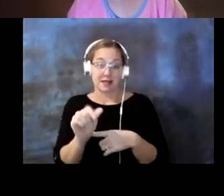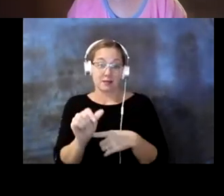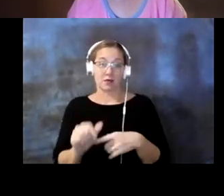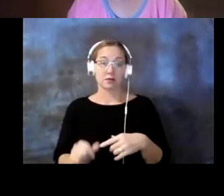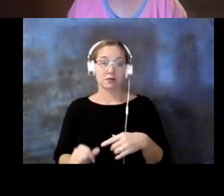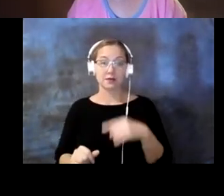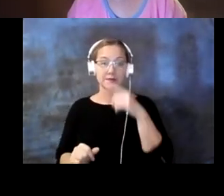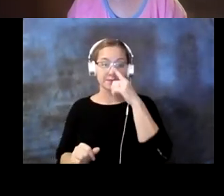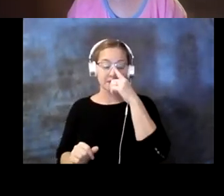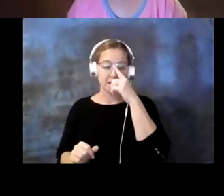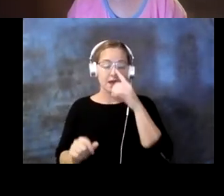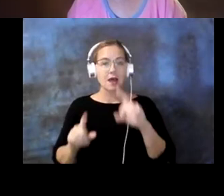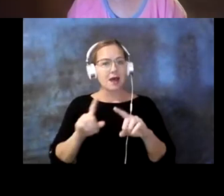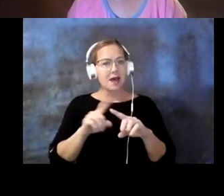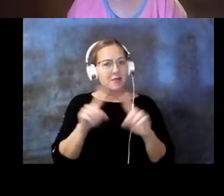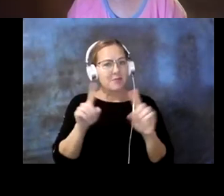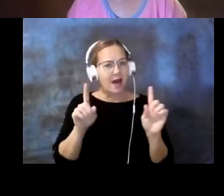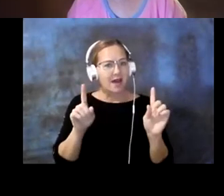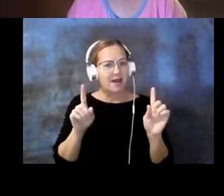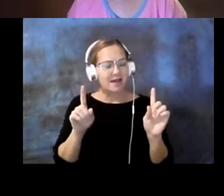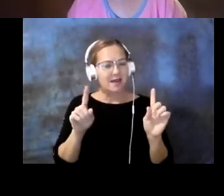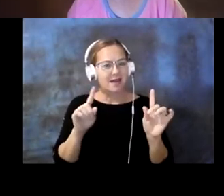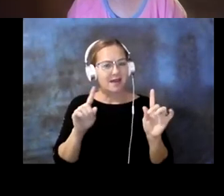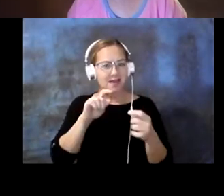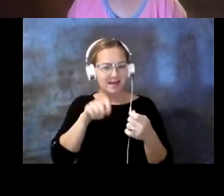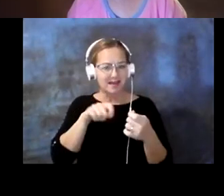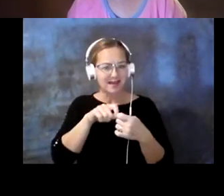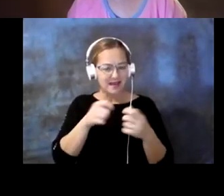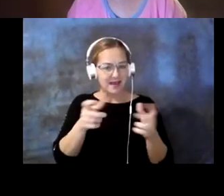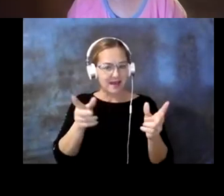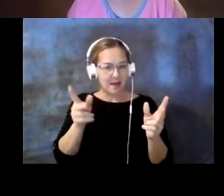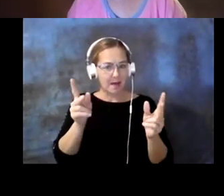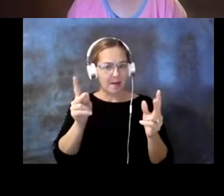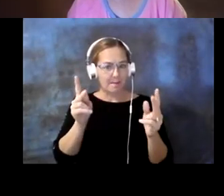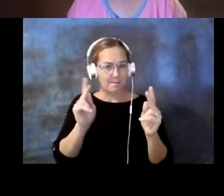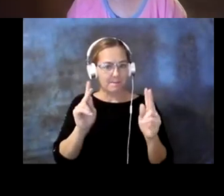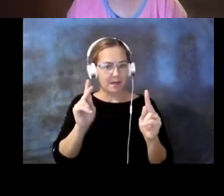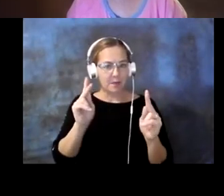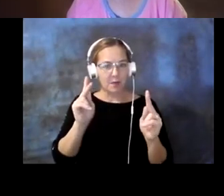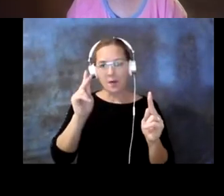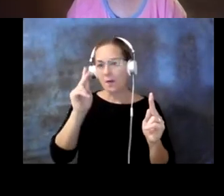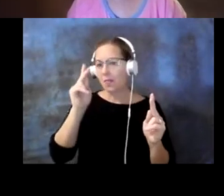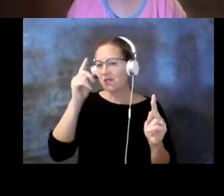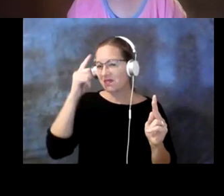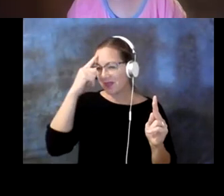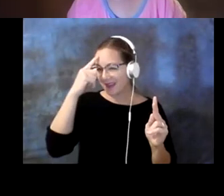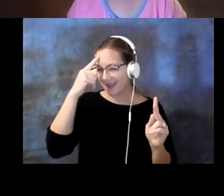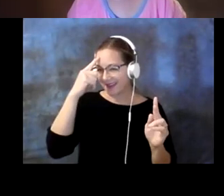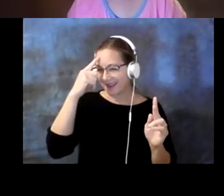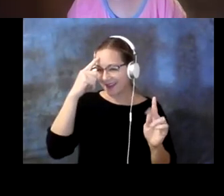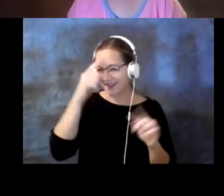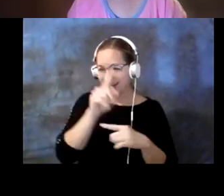but particularly people think of disability as